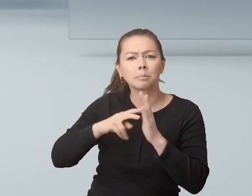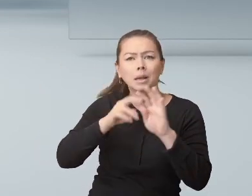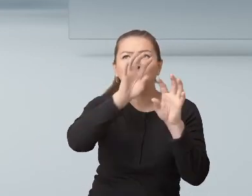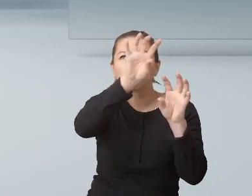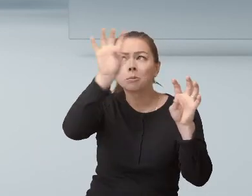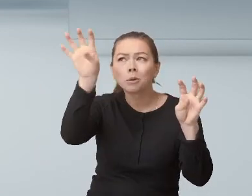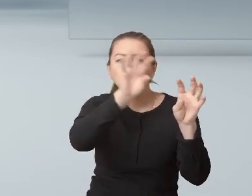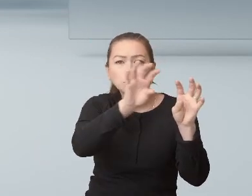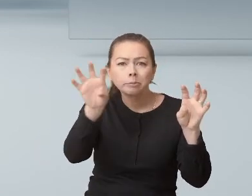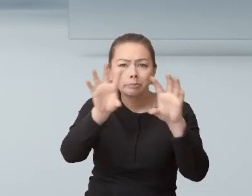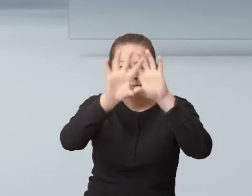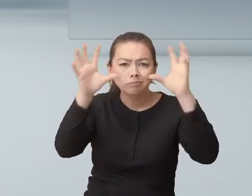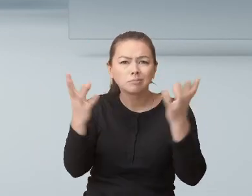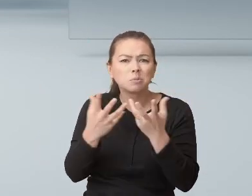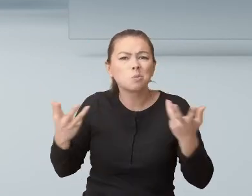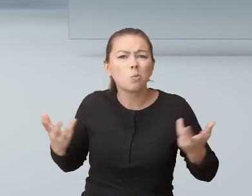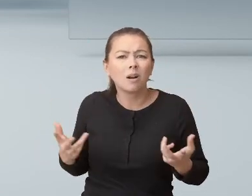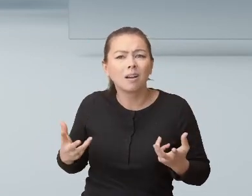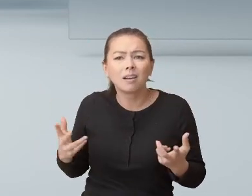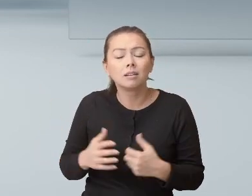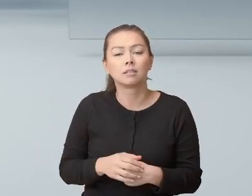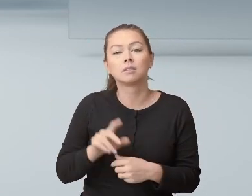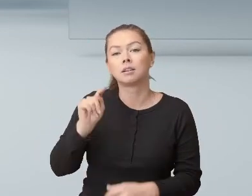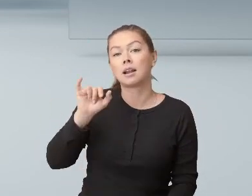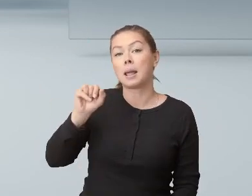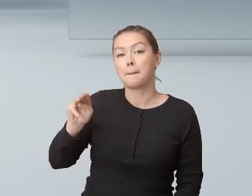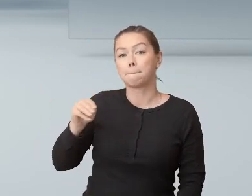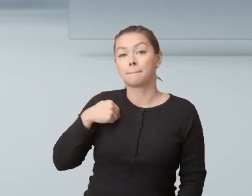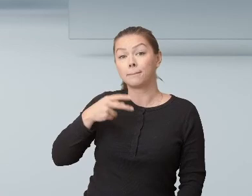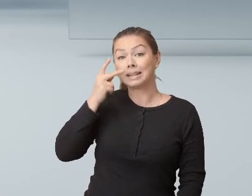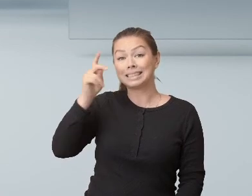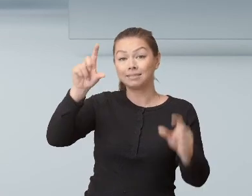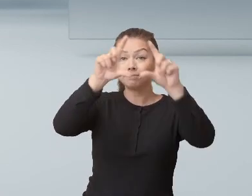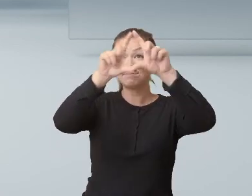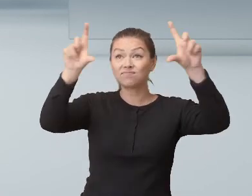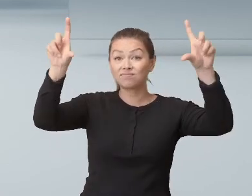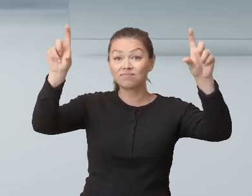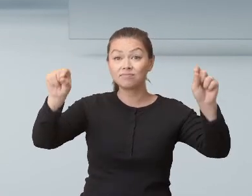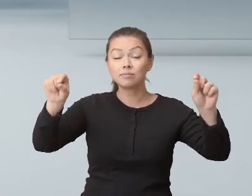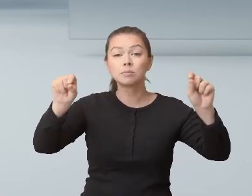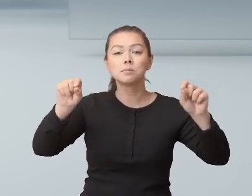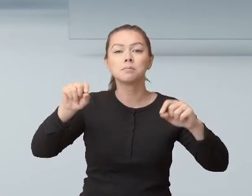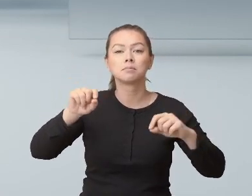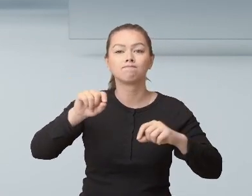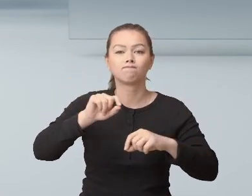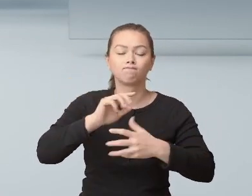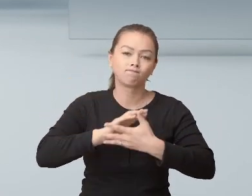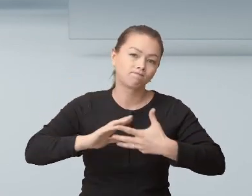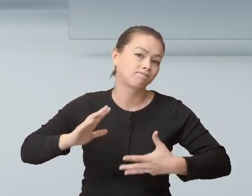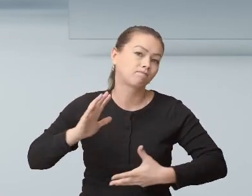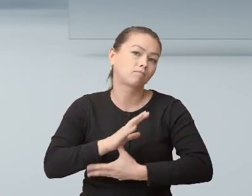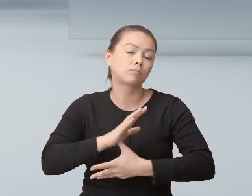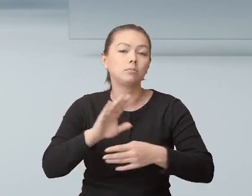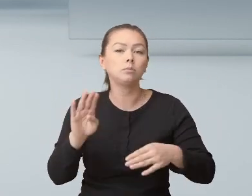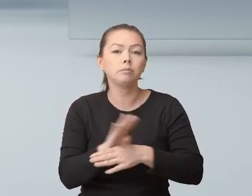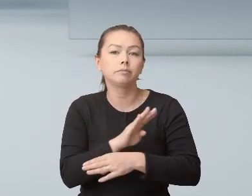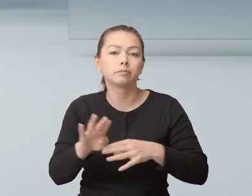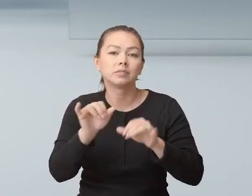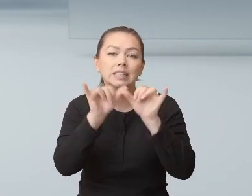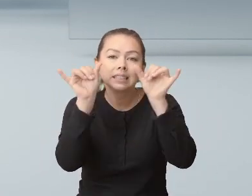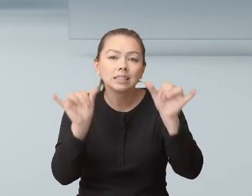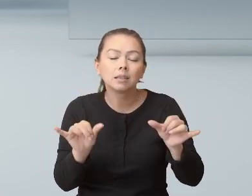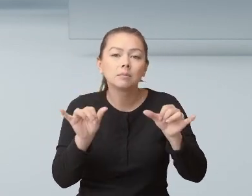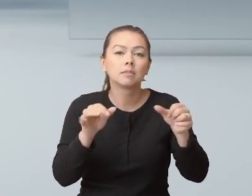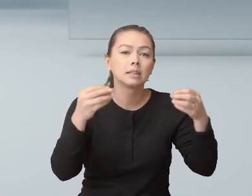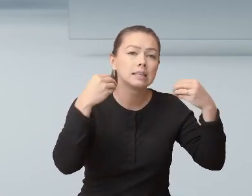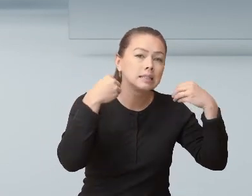top line is all of the core Dynamics business systems, whether it's Dynamics 365 Sales, Dynamics 365 Business